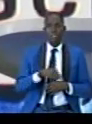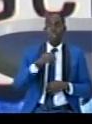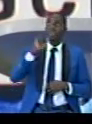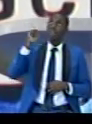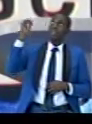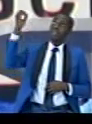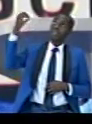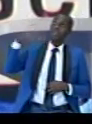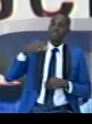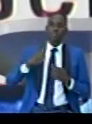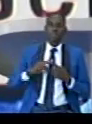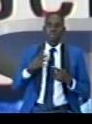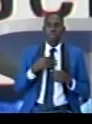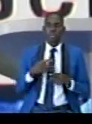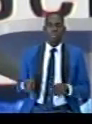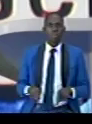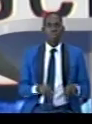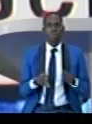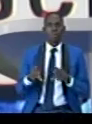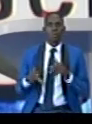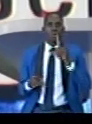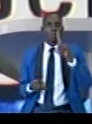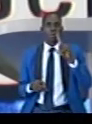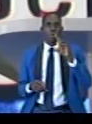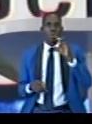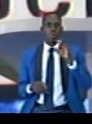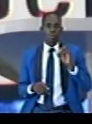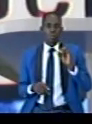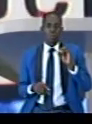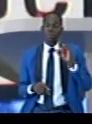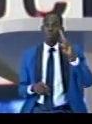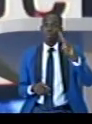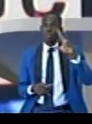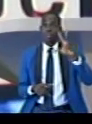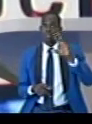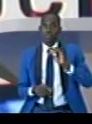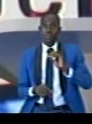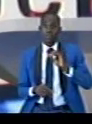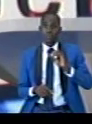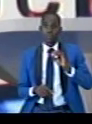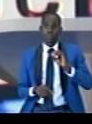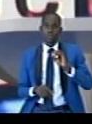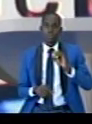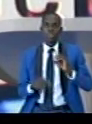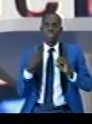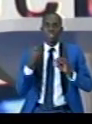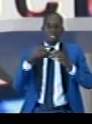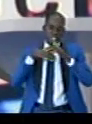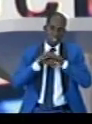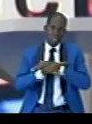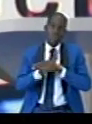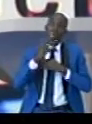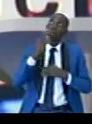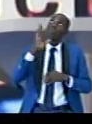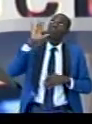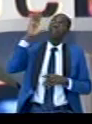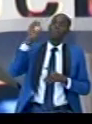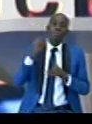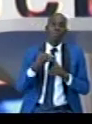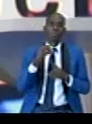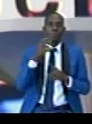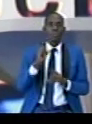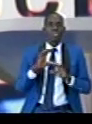unto my path. 130, 130, it says, the entrance of thy words